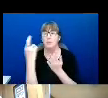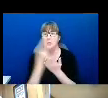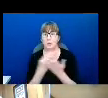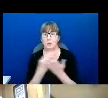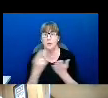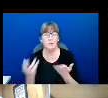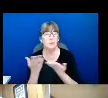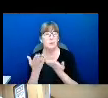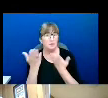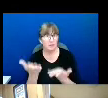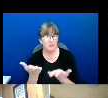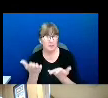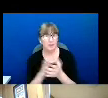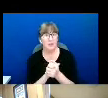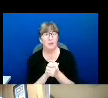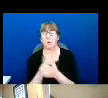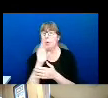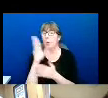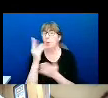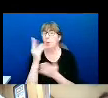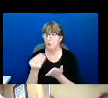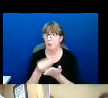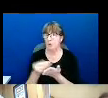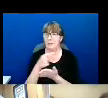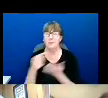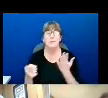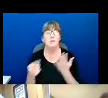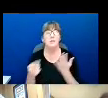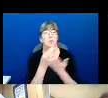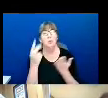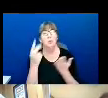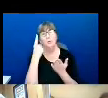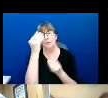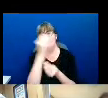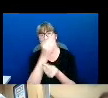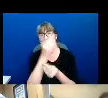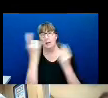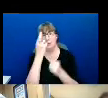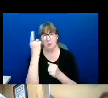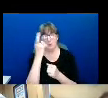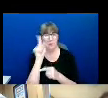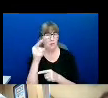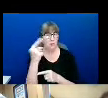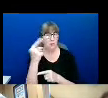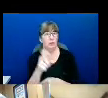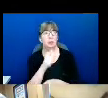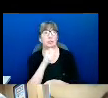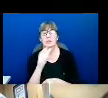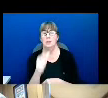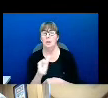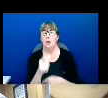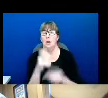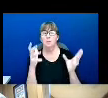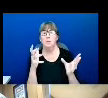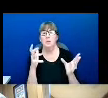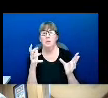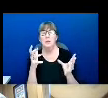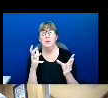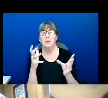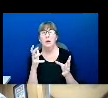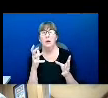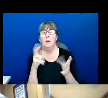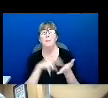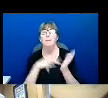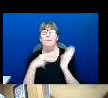provided, nor their purchase. These resources are for information purposes only and should not be construed as an endorsement of